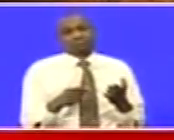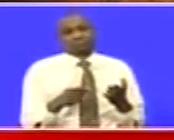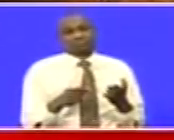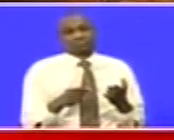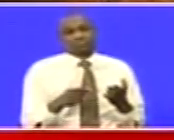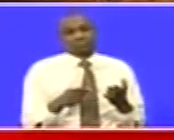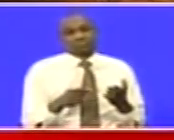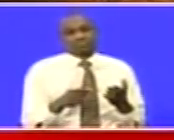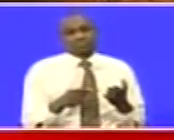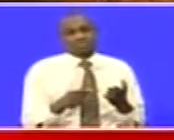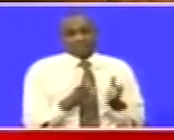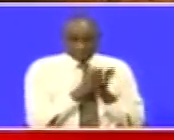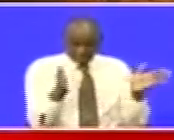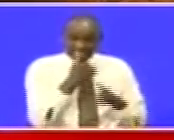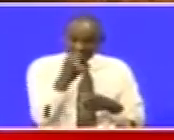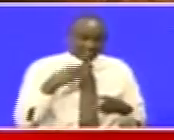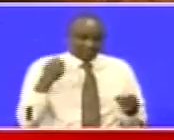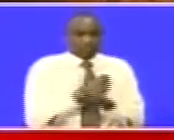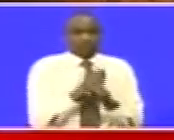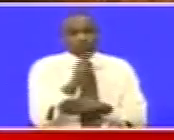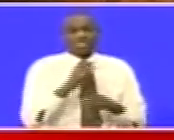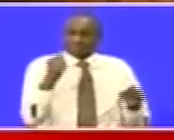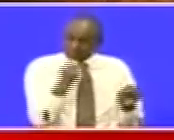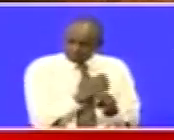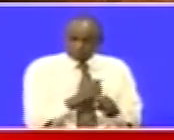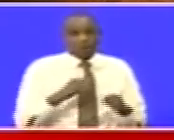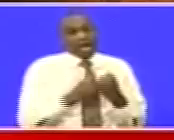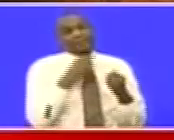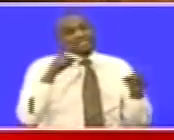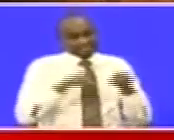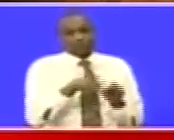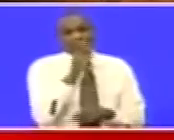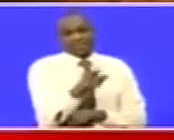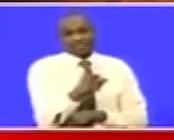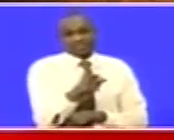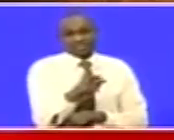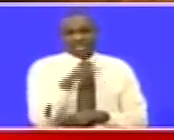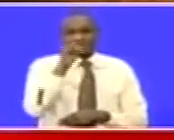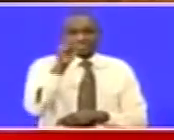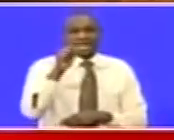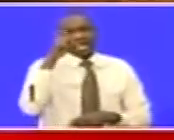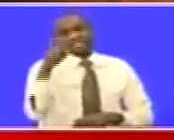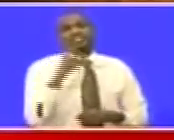in public office. It doesn't have to be that a Mr. X